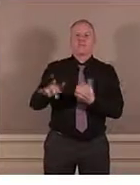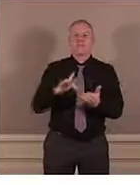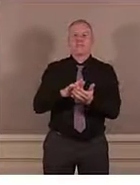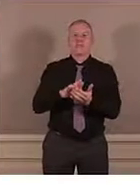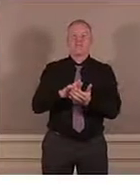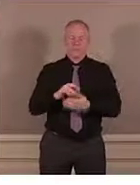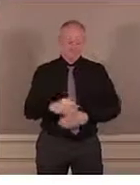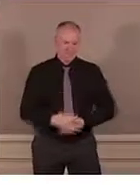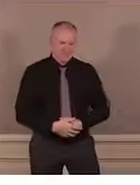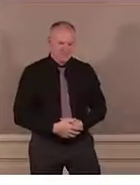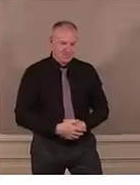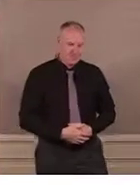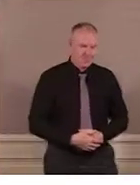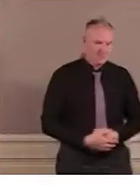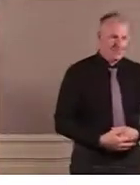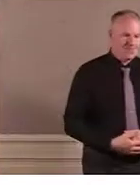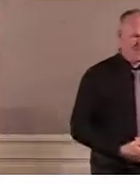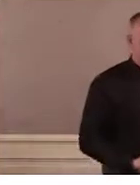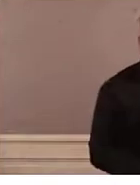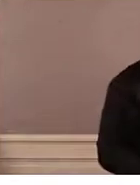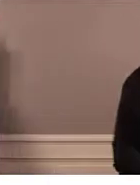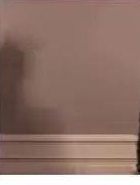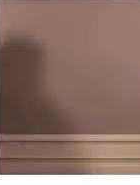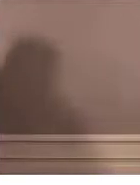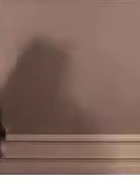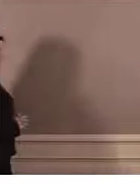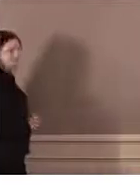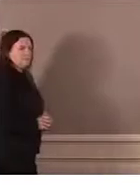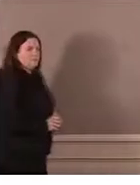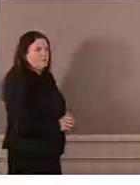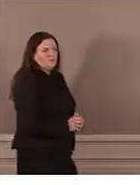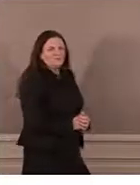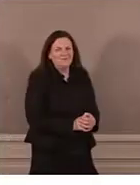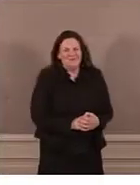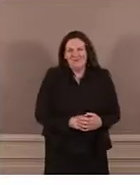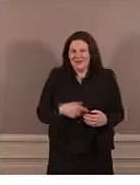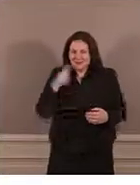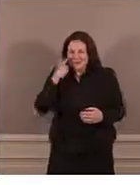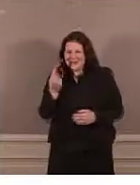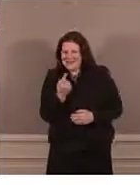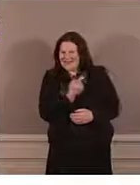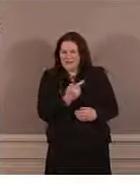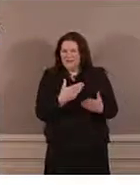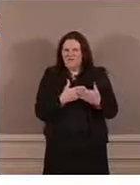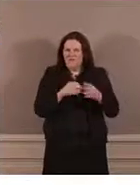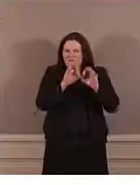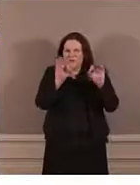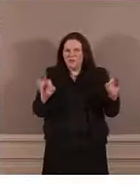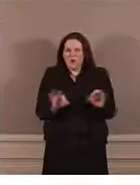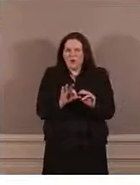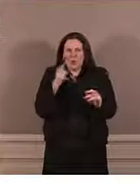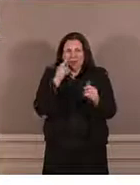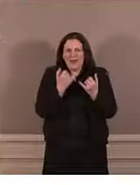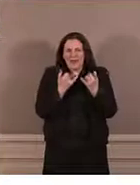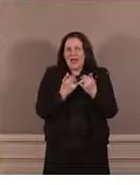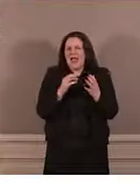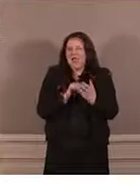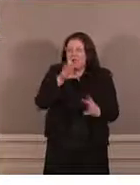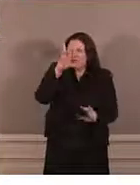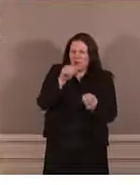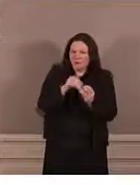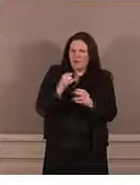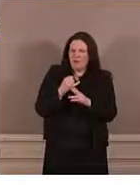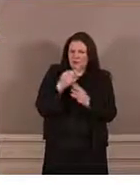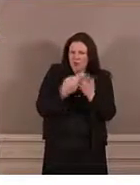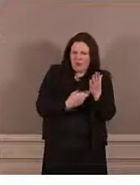So here you can see what the framework looked like. I've very much just summarised the key details. As I said, in the report, which is going to be available soon,